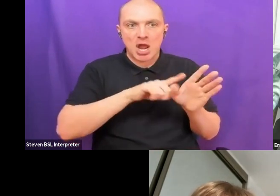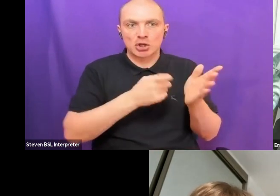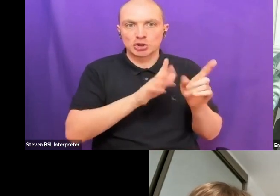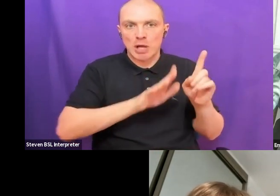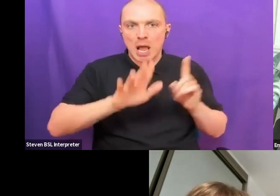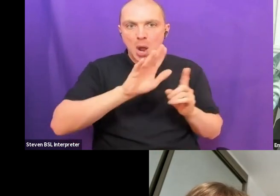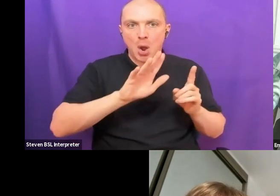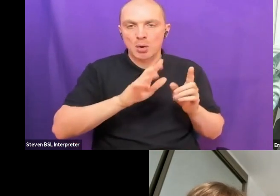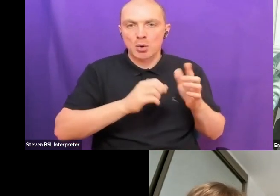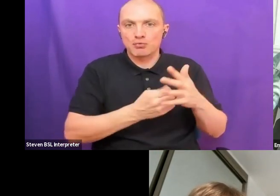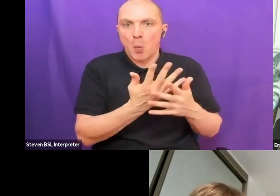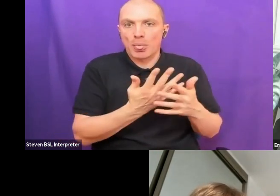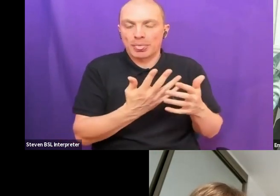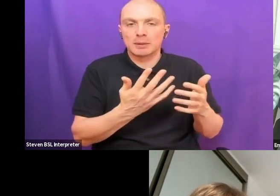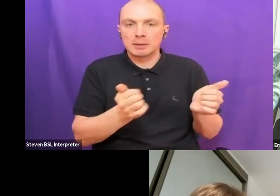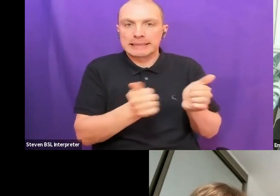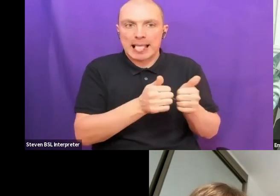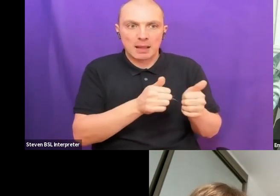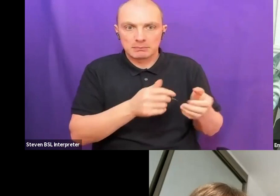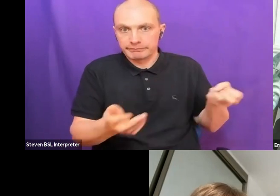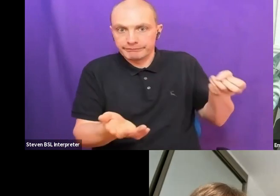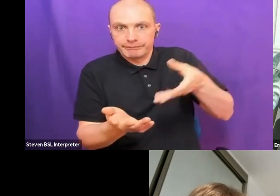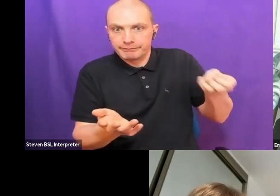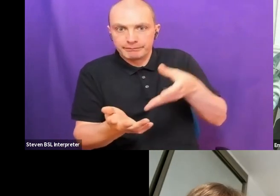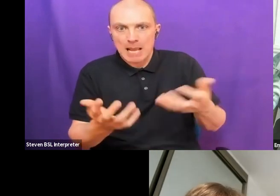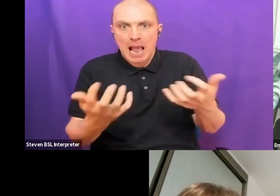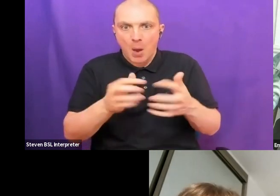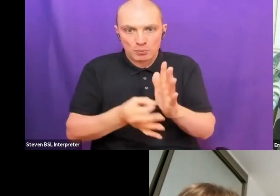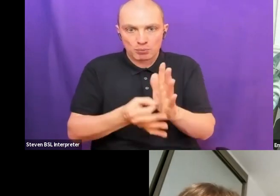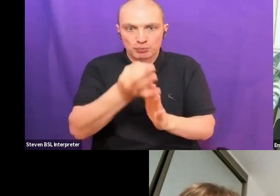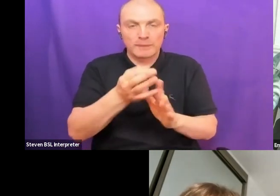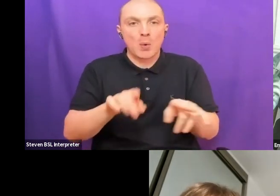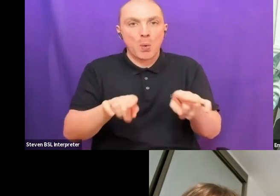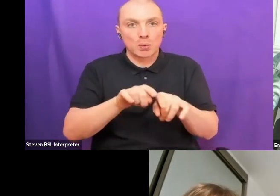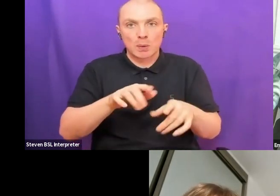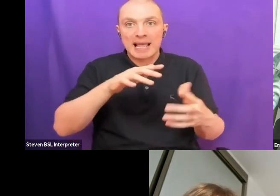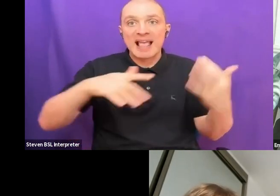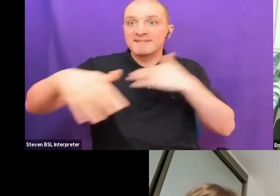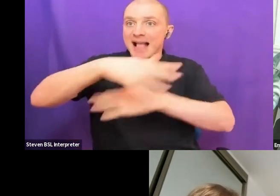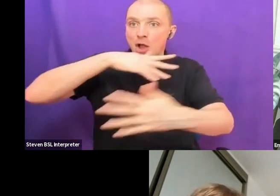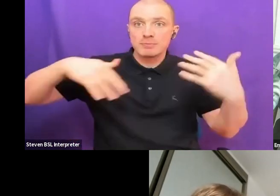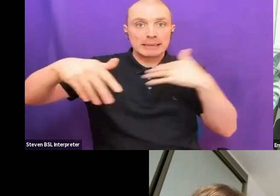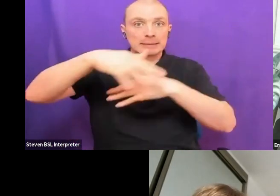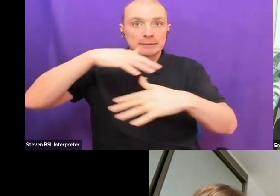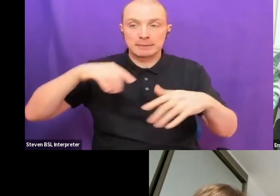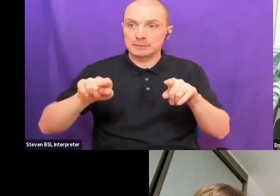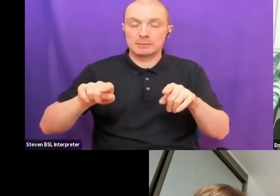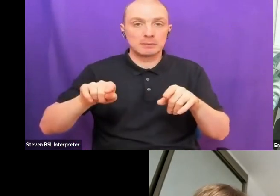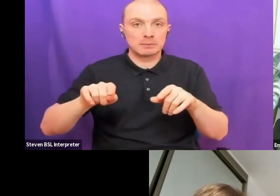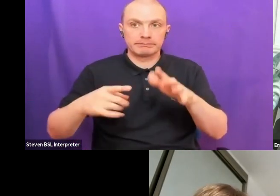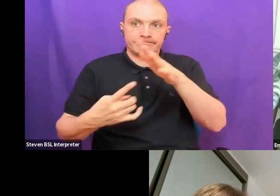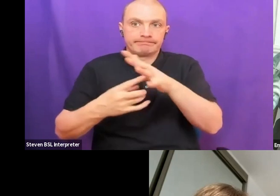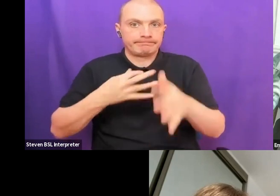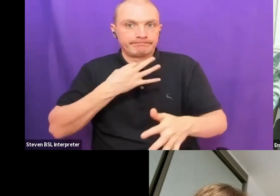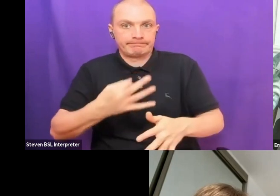site remediation because of the environmental interest and the sustainability of all of this. And also transport